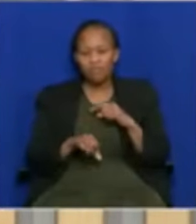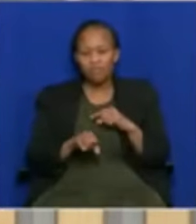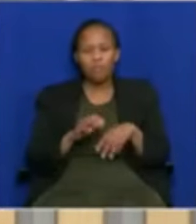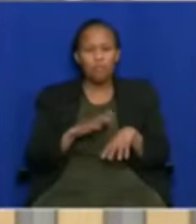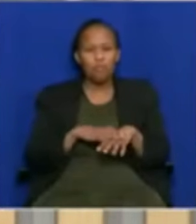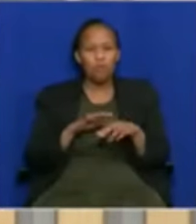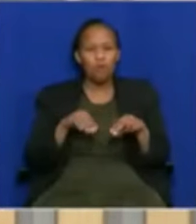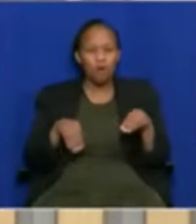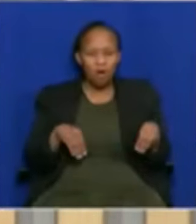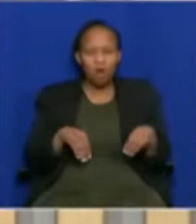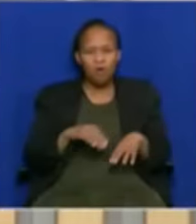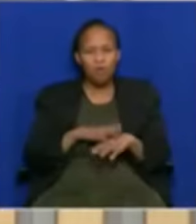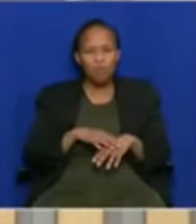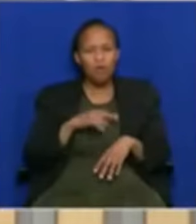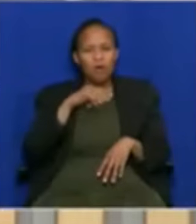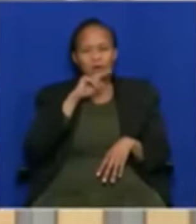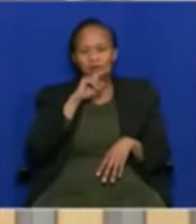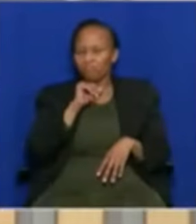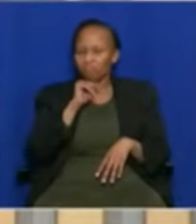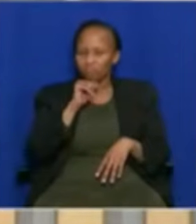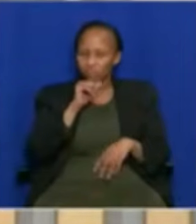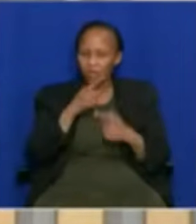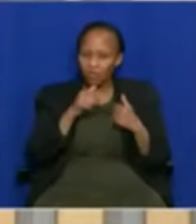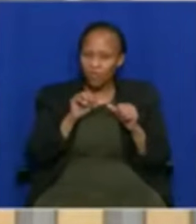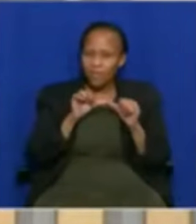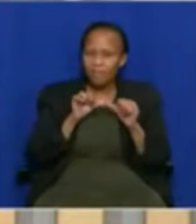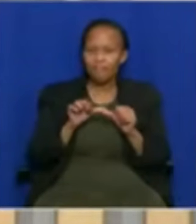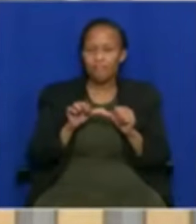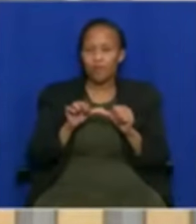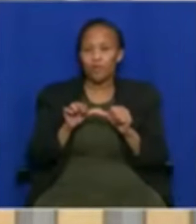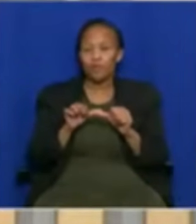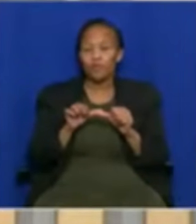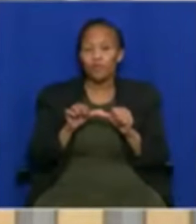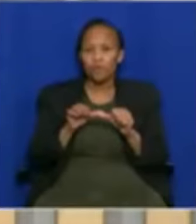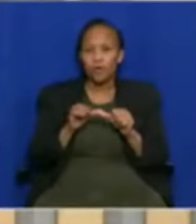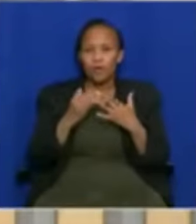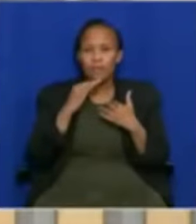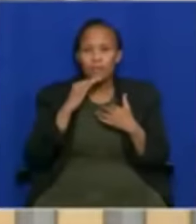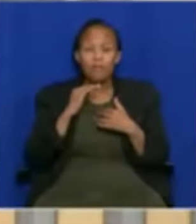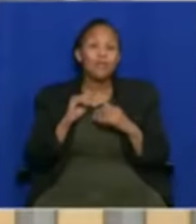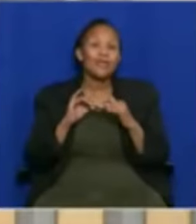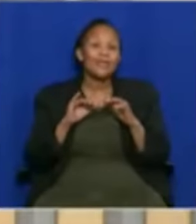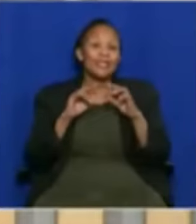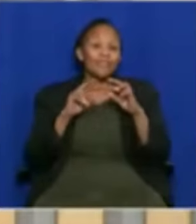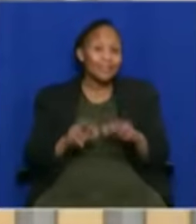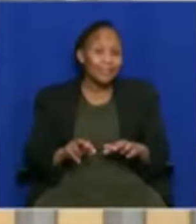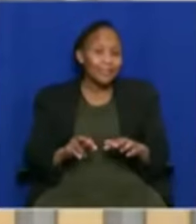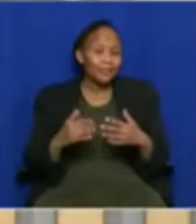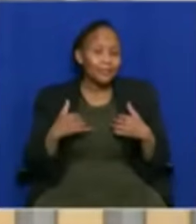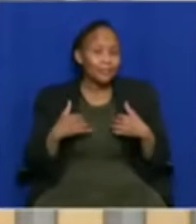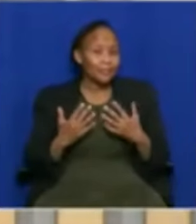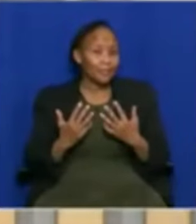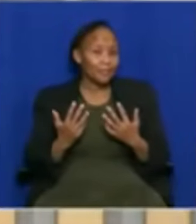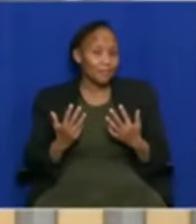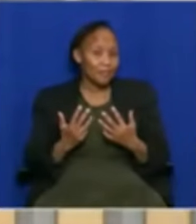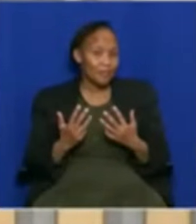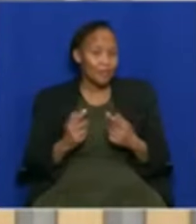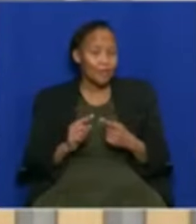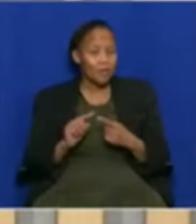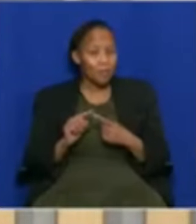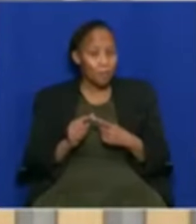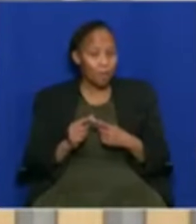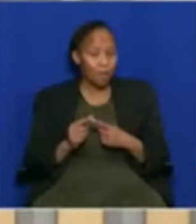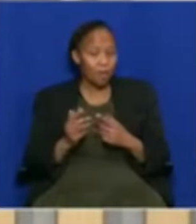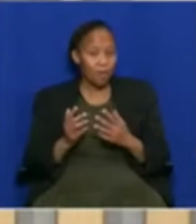it. Because that investigation started at a point where it uncovered other stuff.